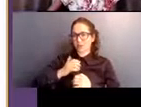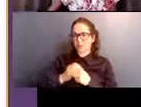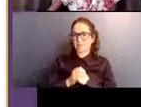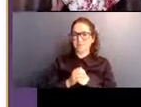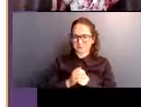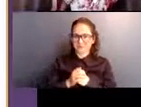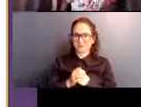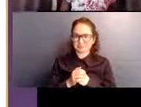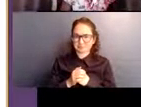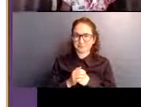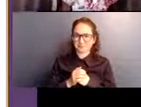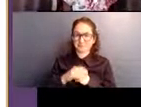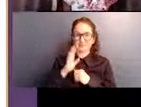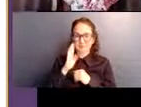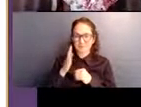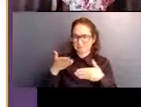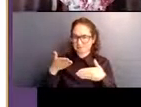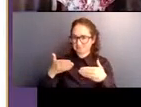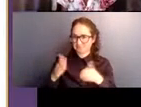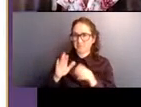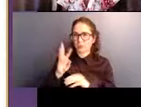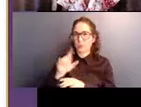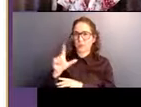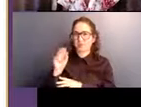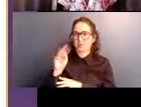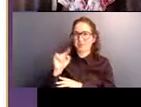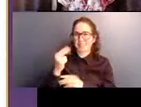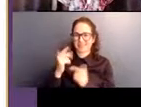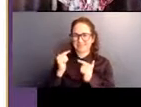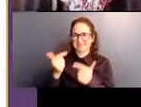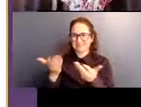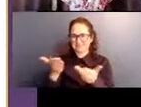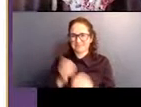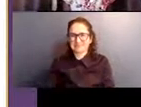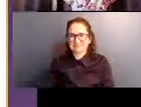And we will let Mr. Will Smith take it away with our welcome.